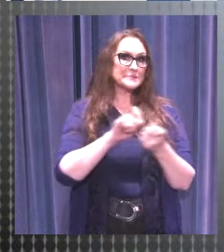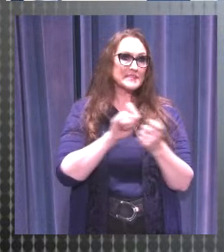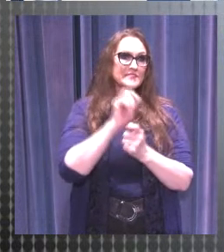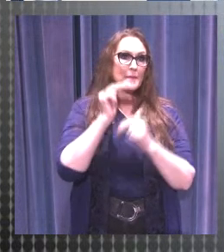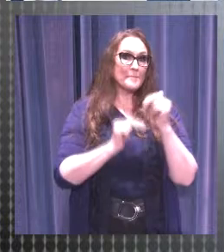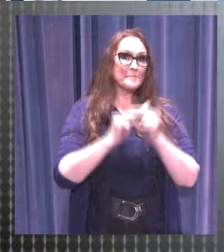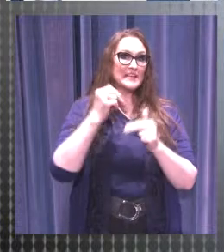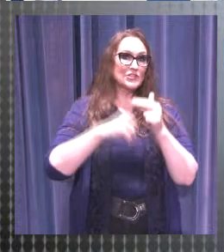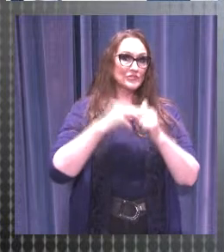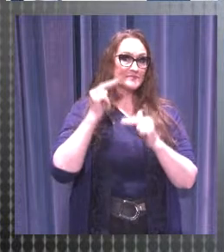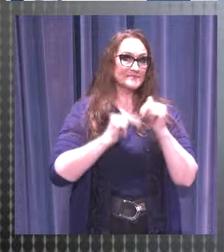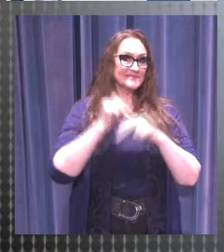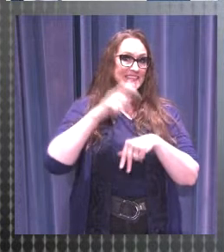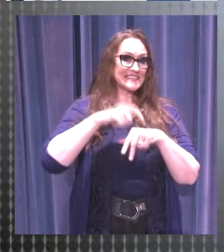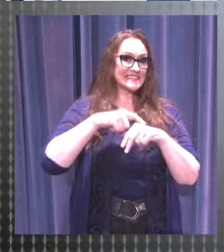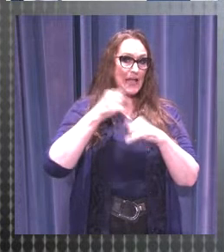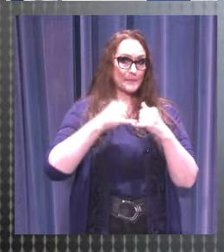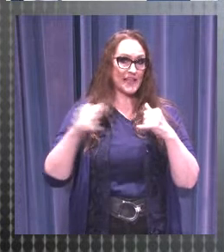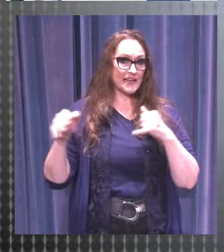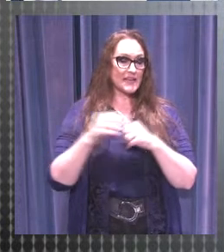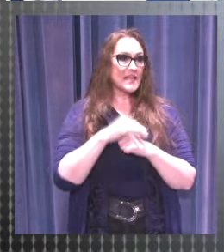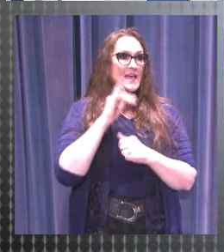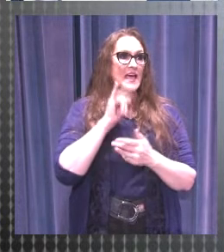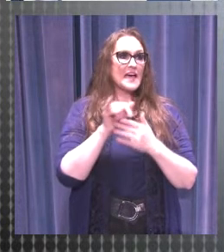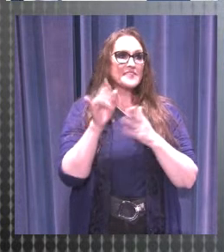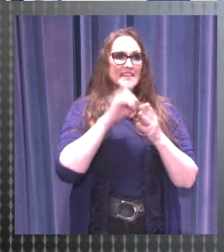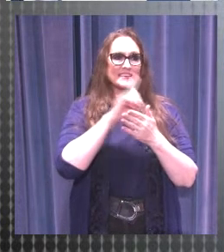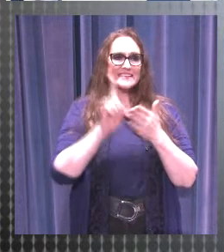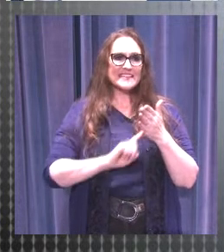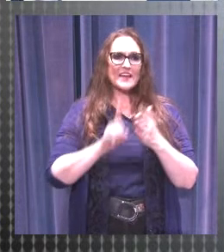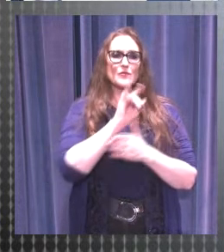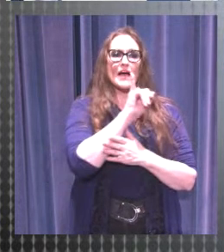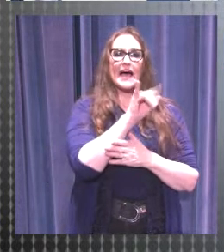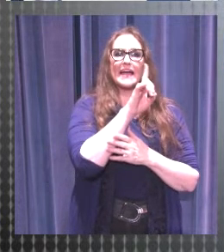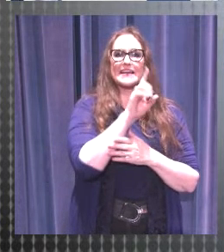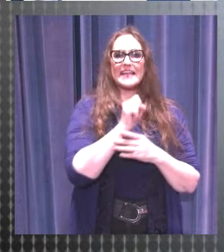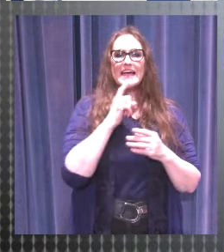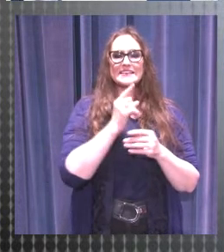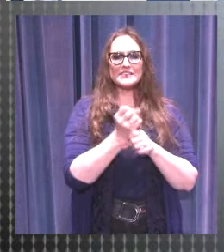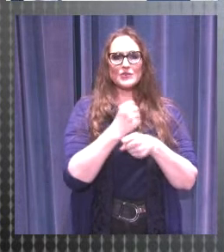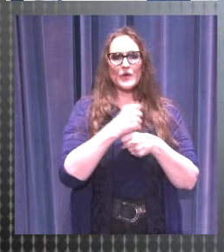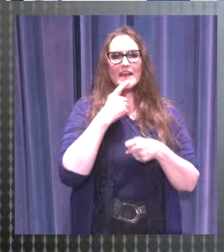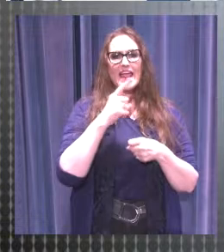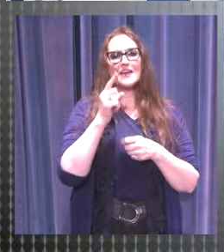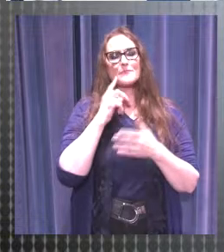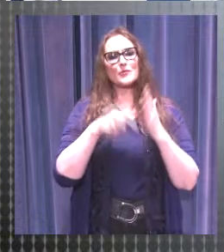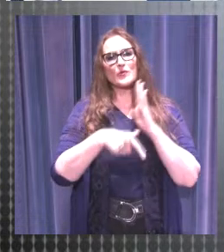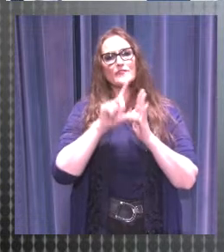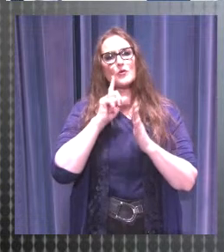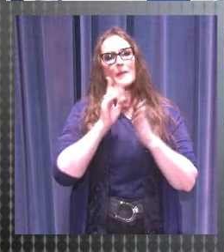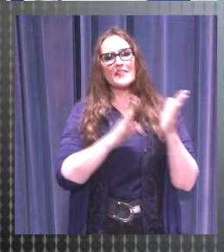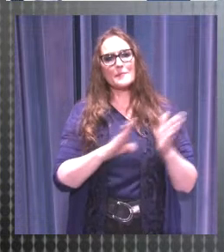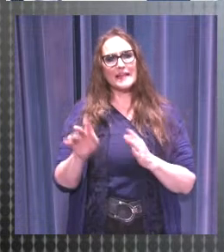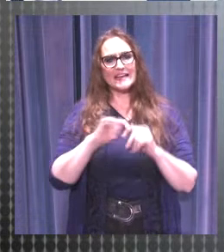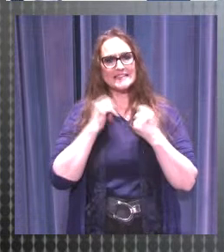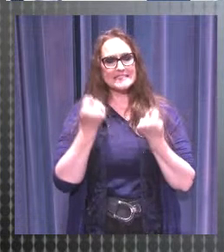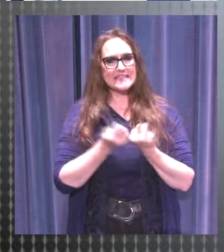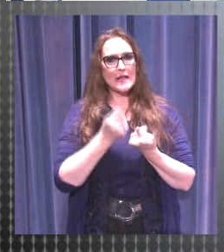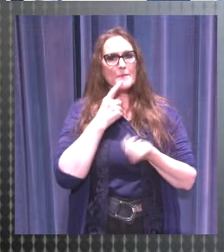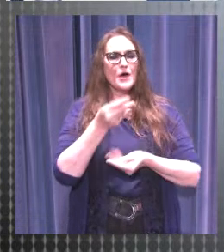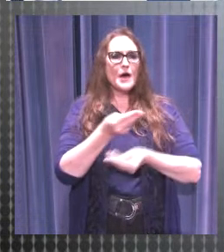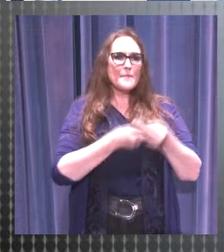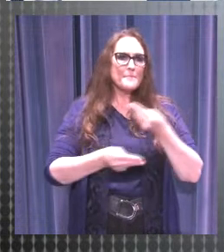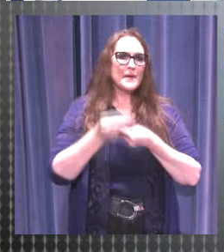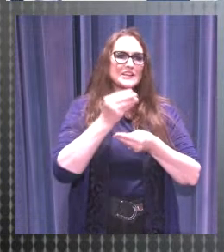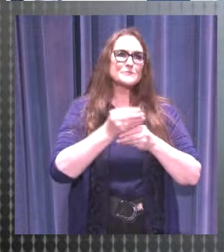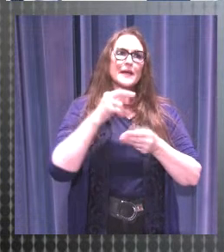build-out timeline. The design plan was created by IDS and has been reviewed internally by the planning team. The budget has